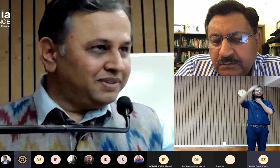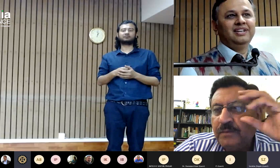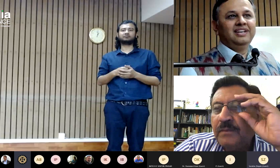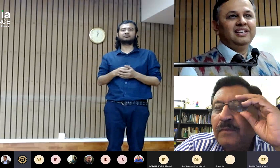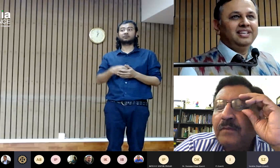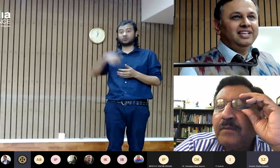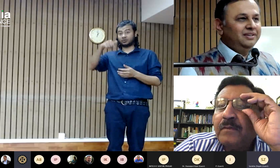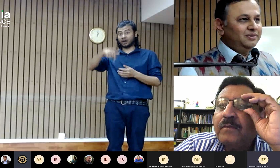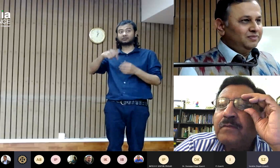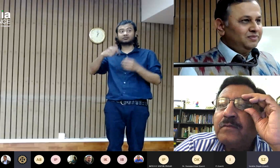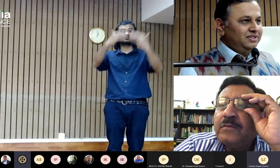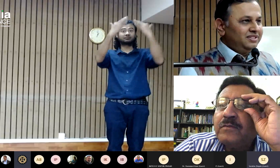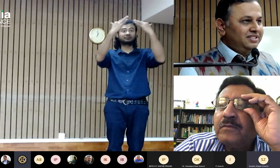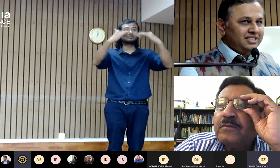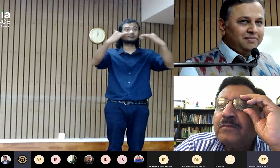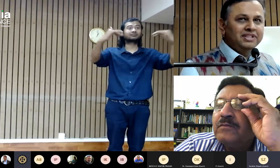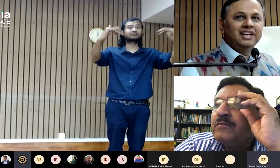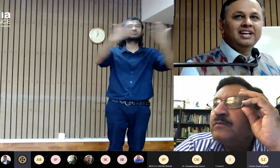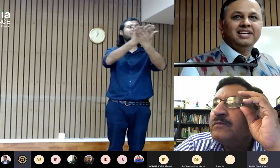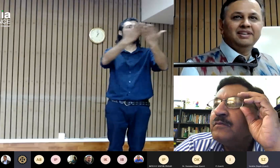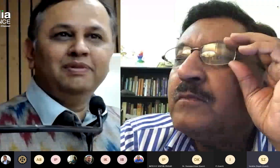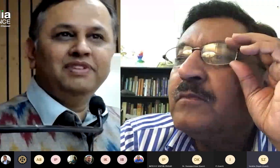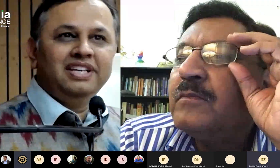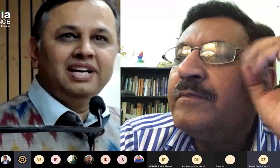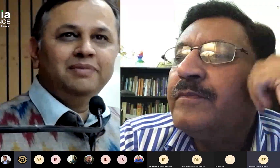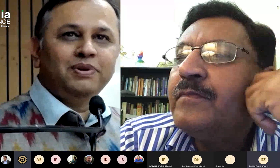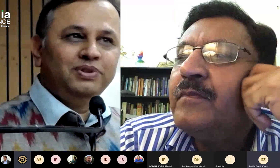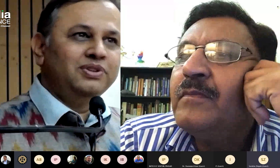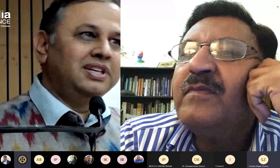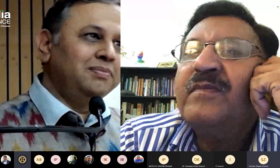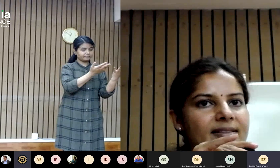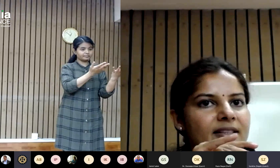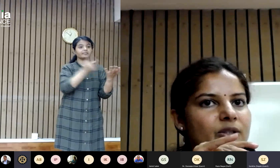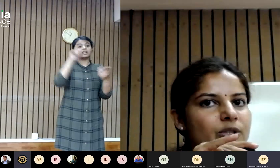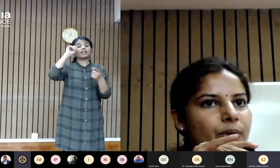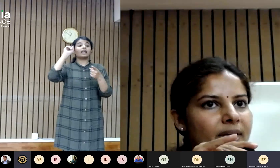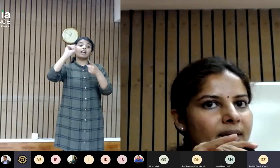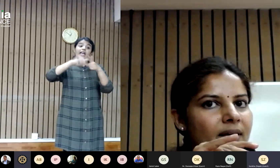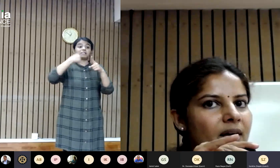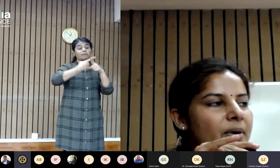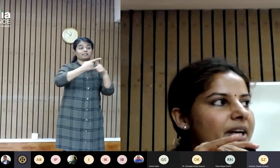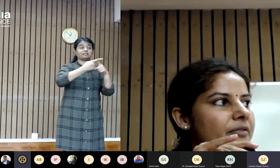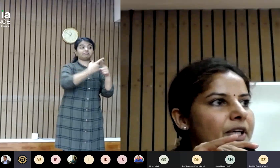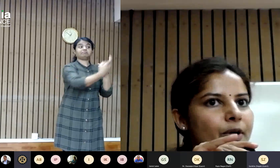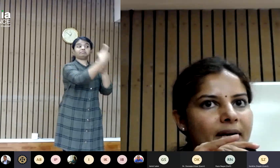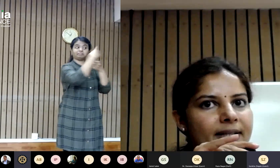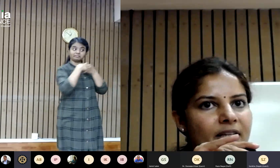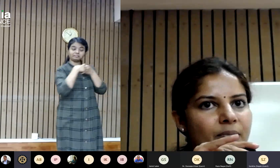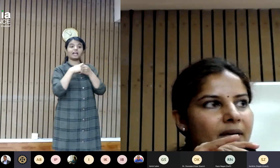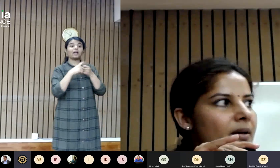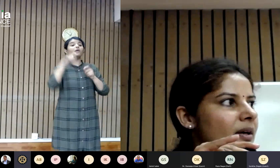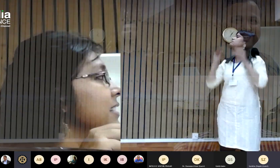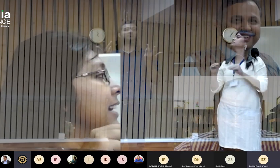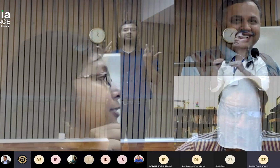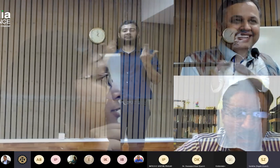initiative and truly enabling the cause of deaf inclusion in stem education in his interactive session with deaf